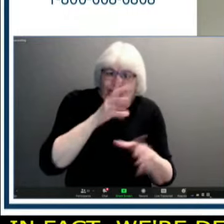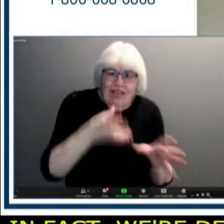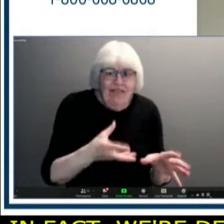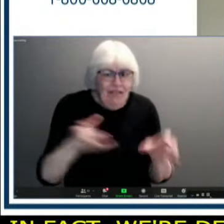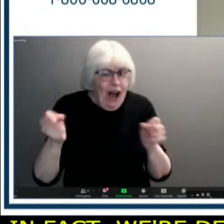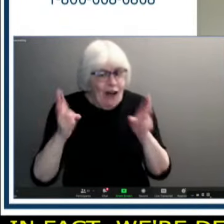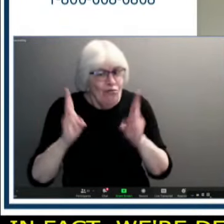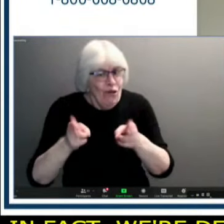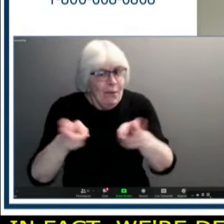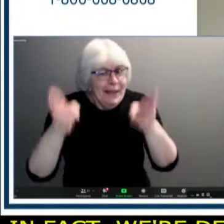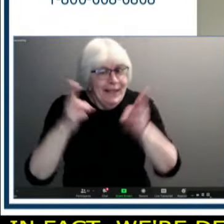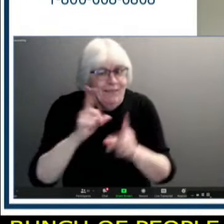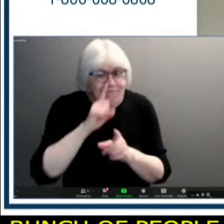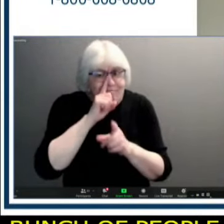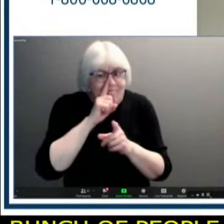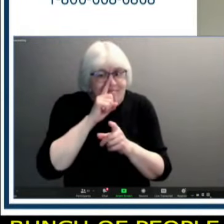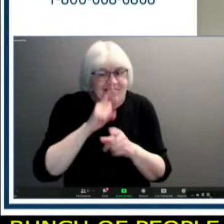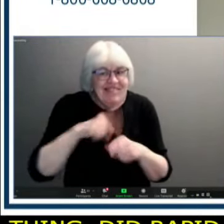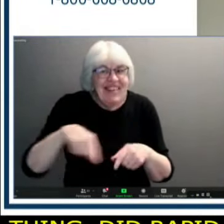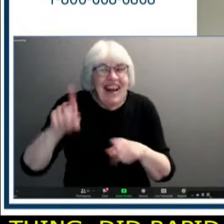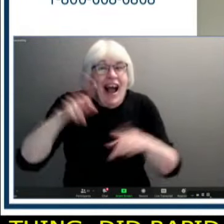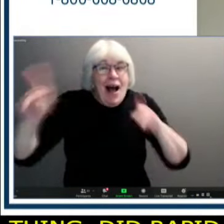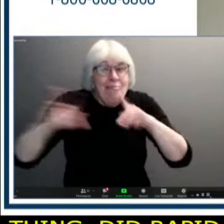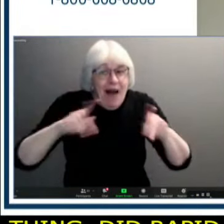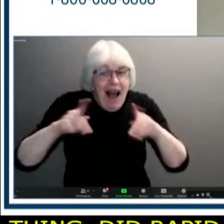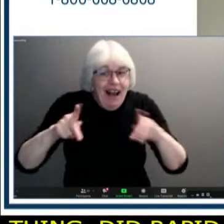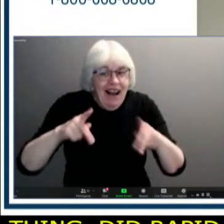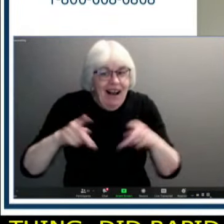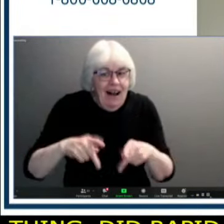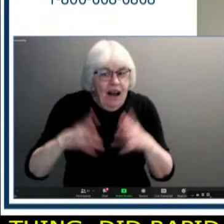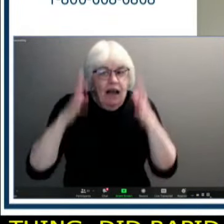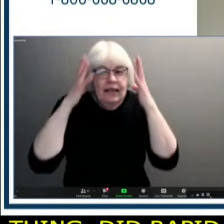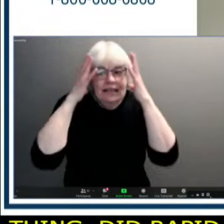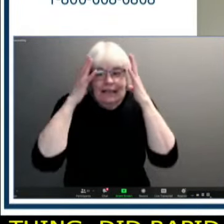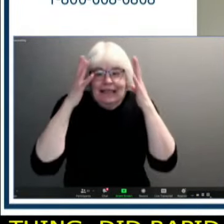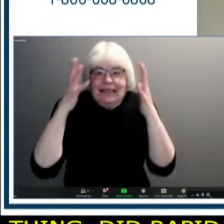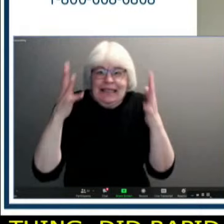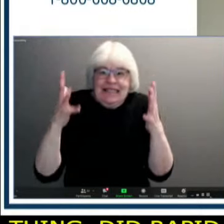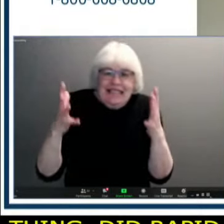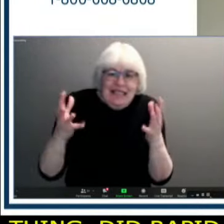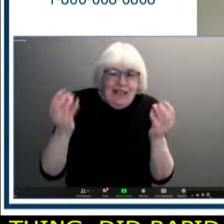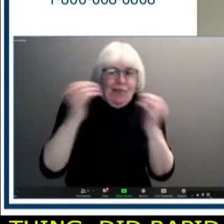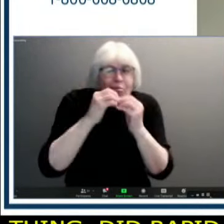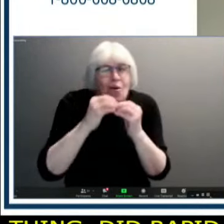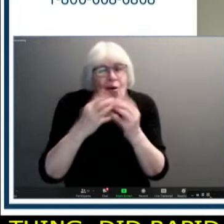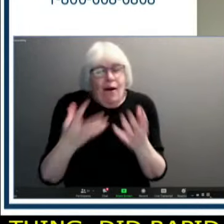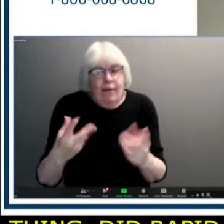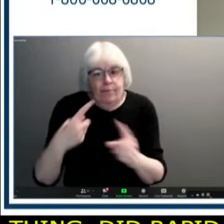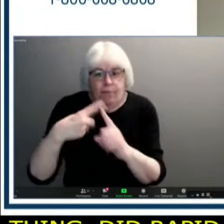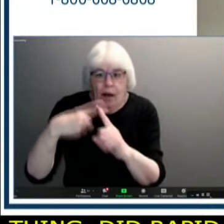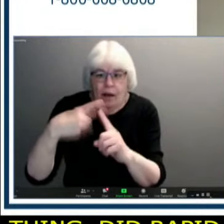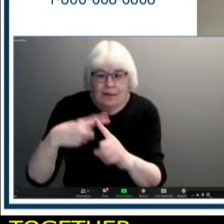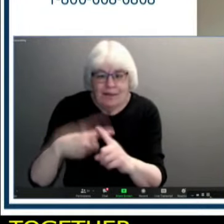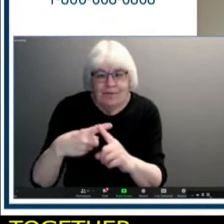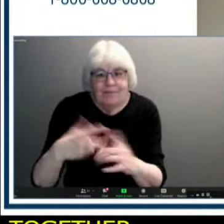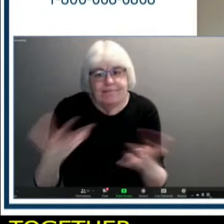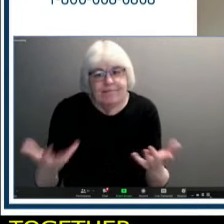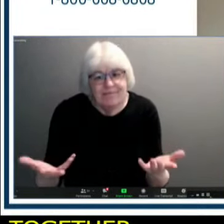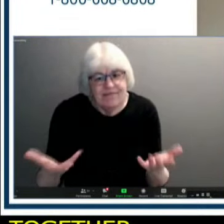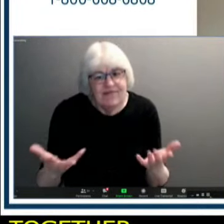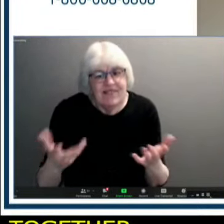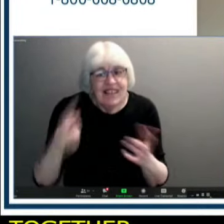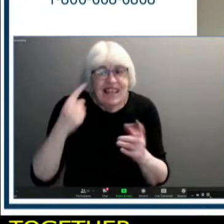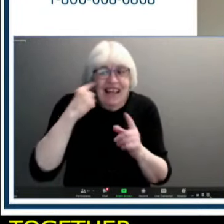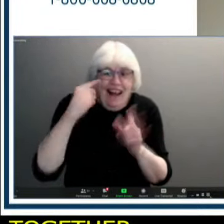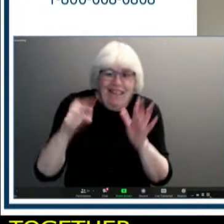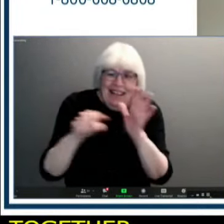party together. Well, now we have a bunch of them are tested or positive cases because many of them just tested positive the next day. So